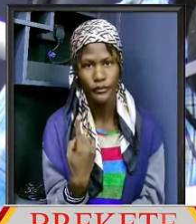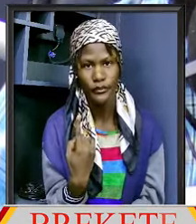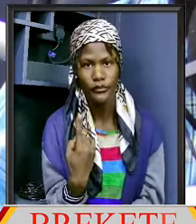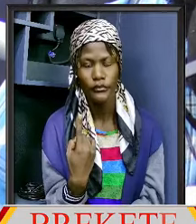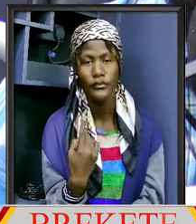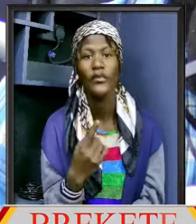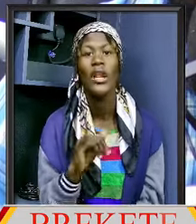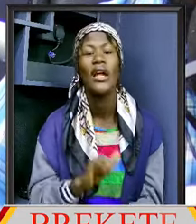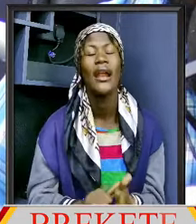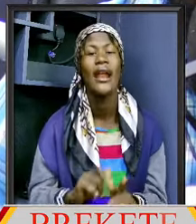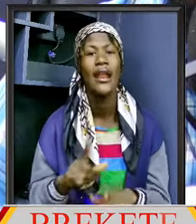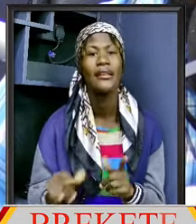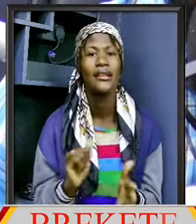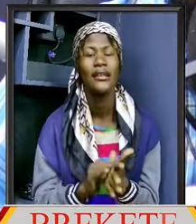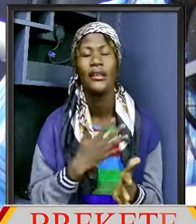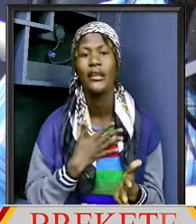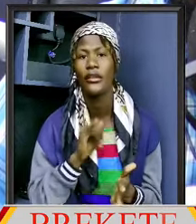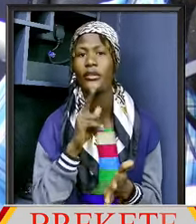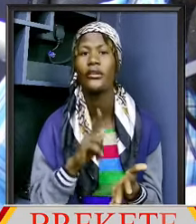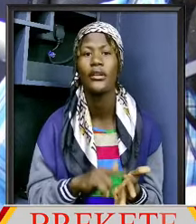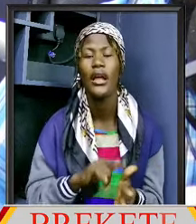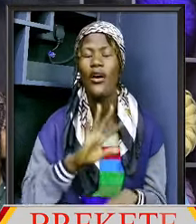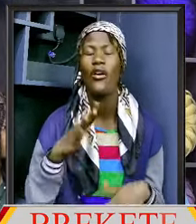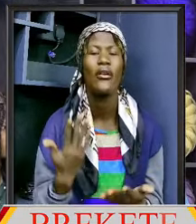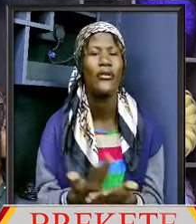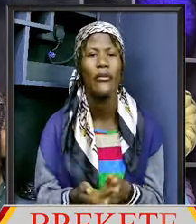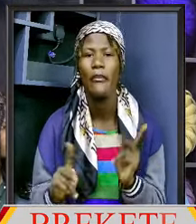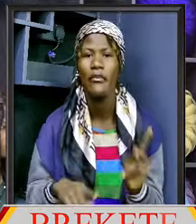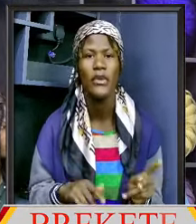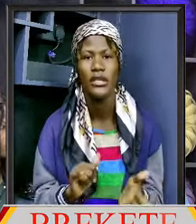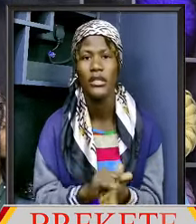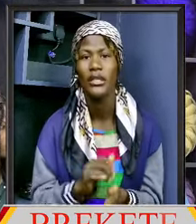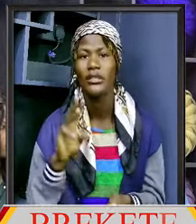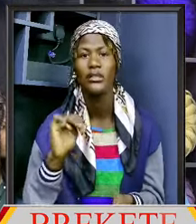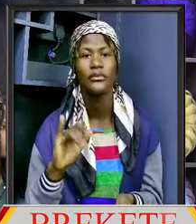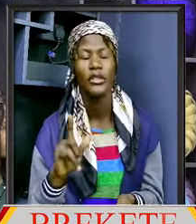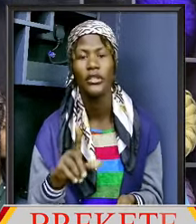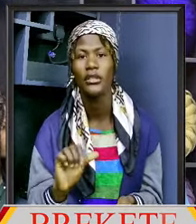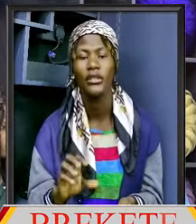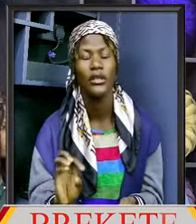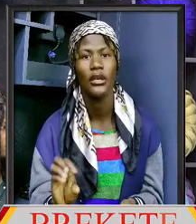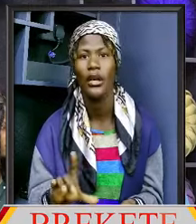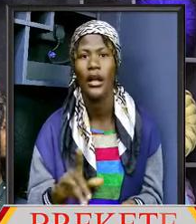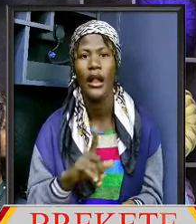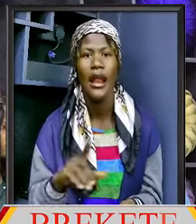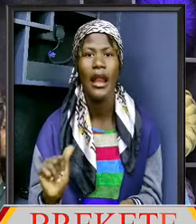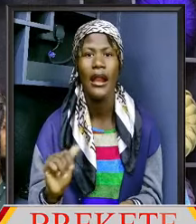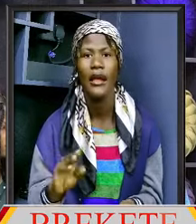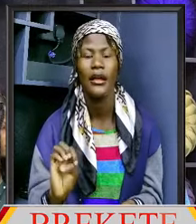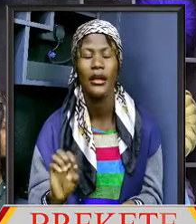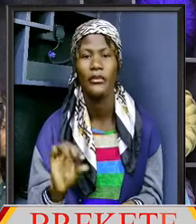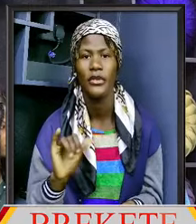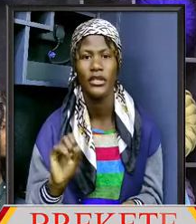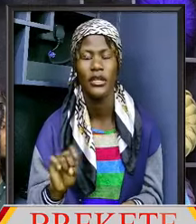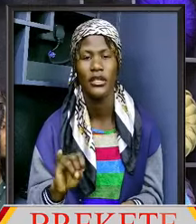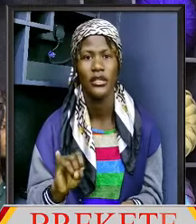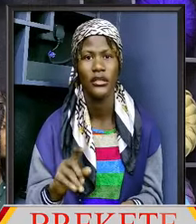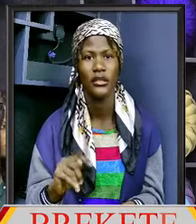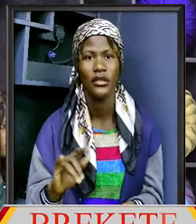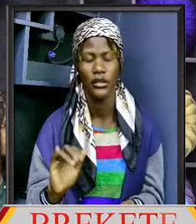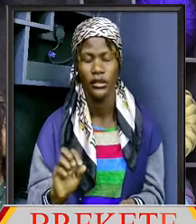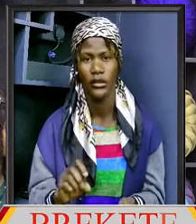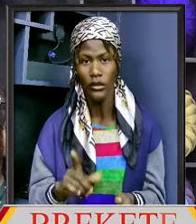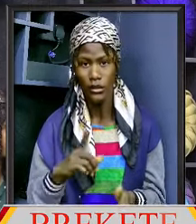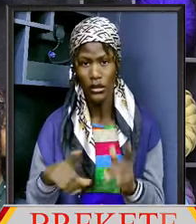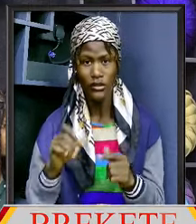say every person where the medical lab scientist get. The license of the person where they work for